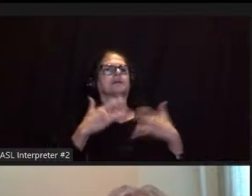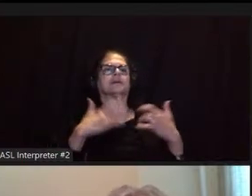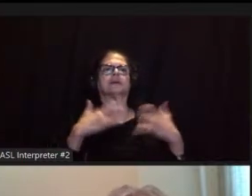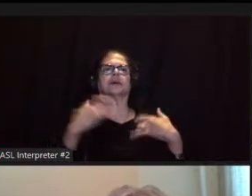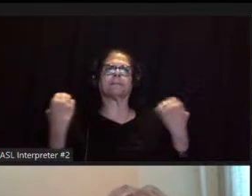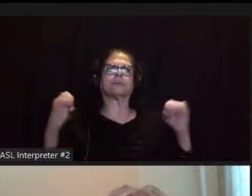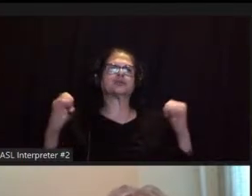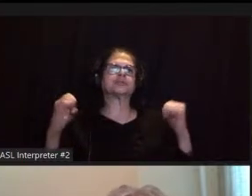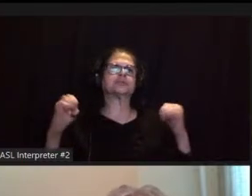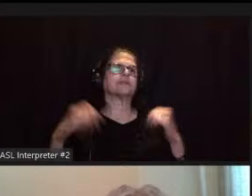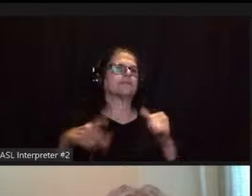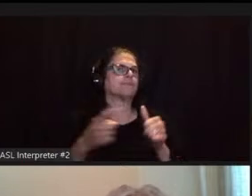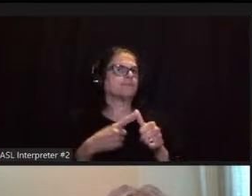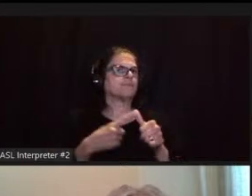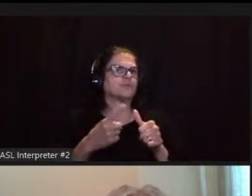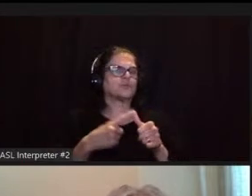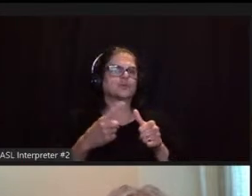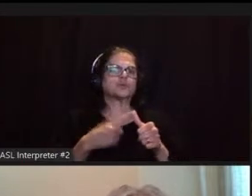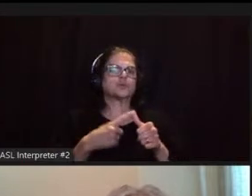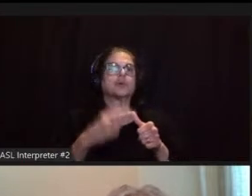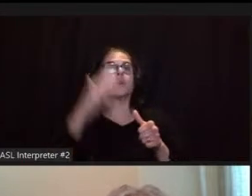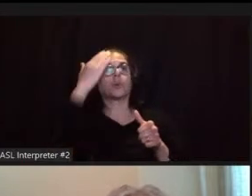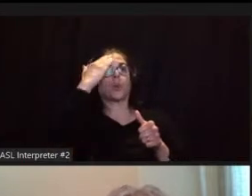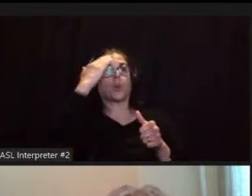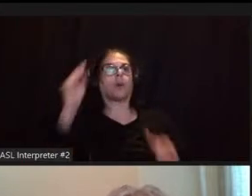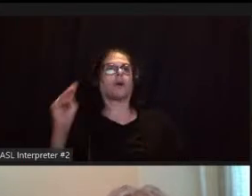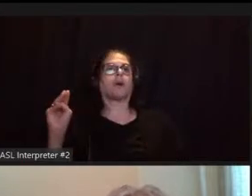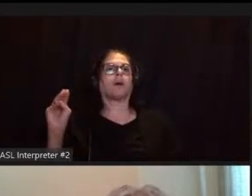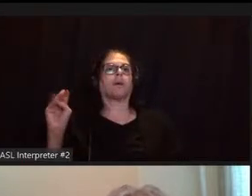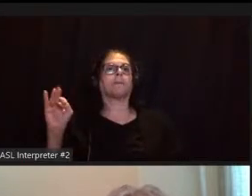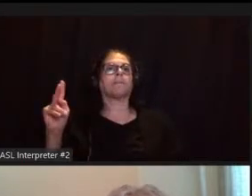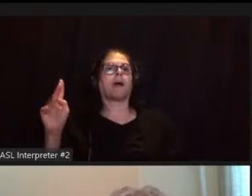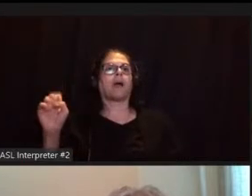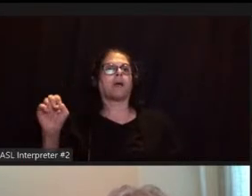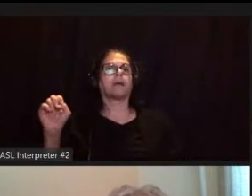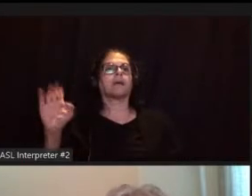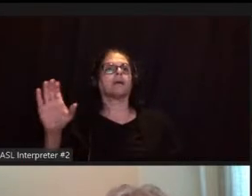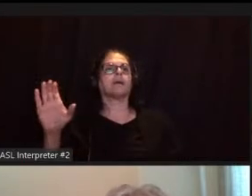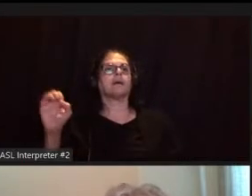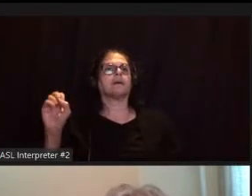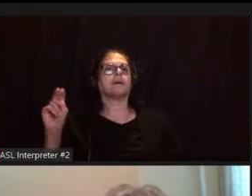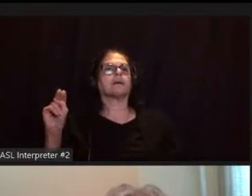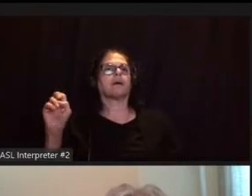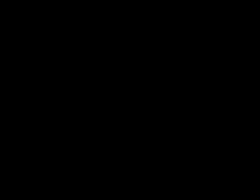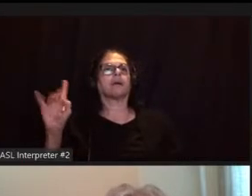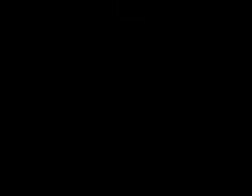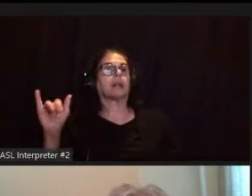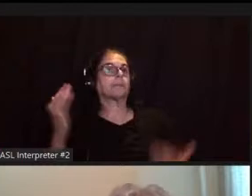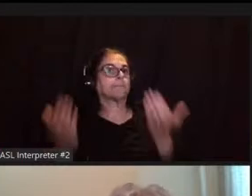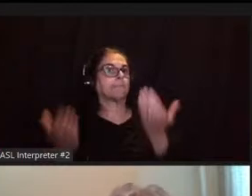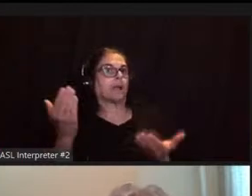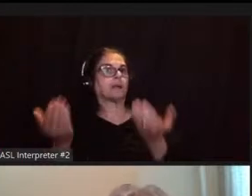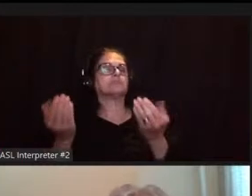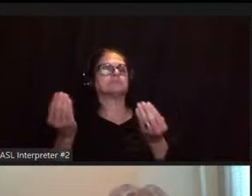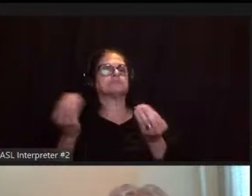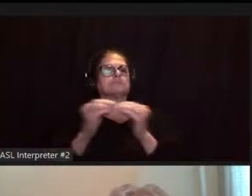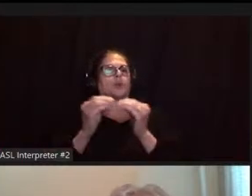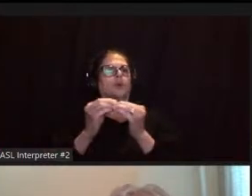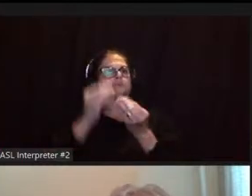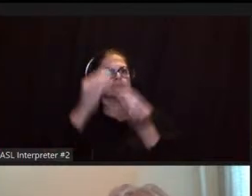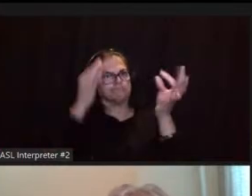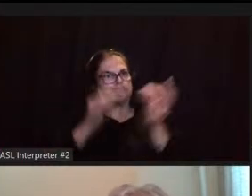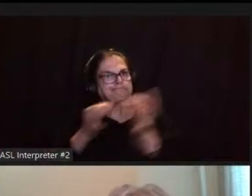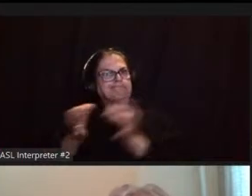first. I know that Mike Connolly may be able to provide some additional, input on, where our ridership